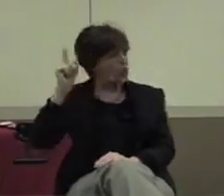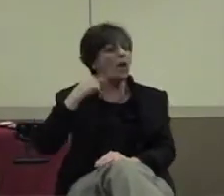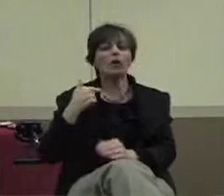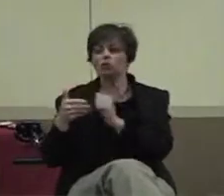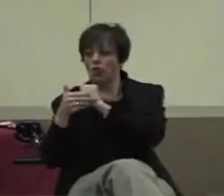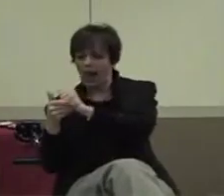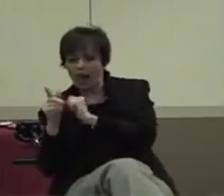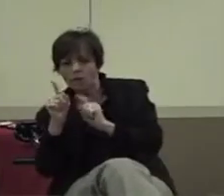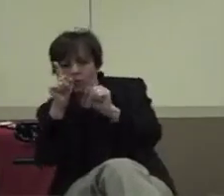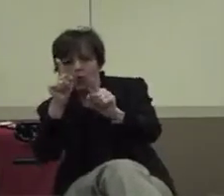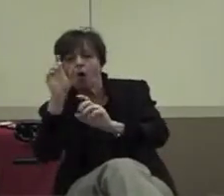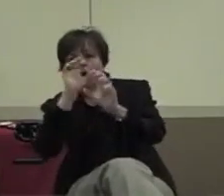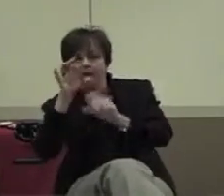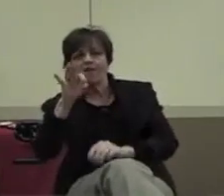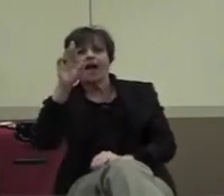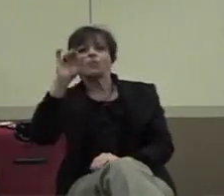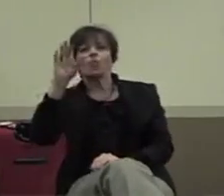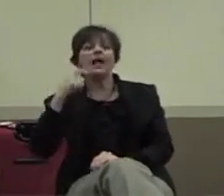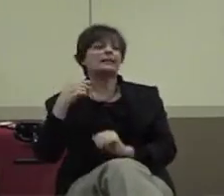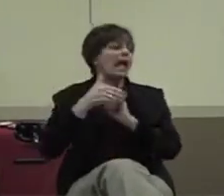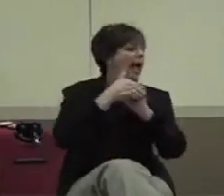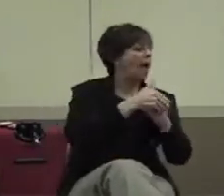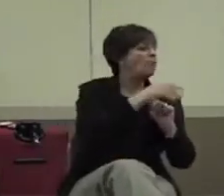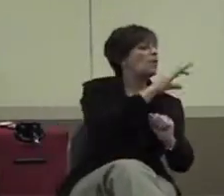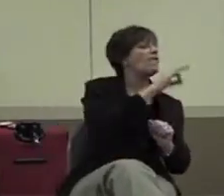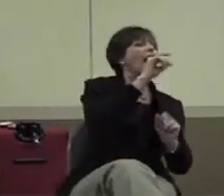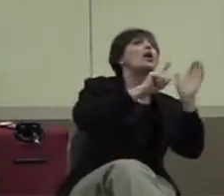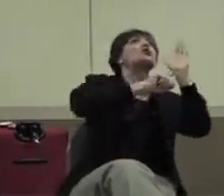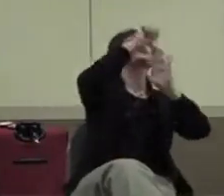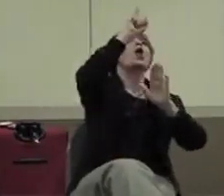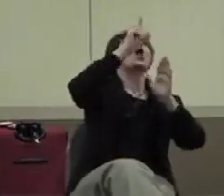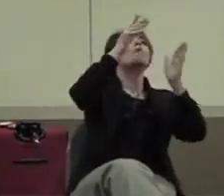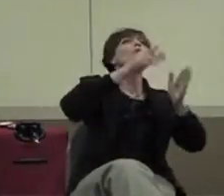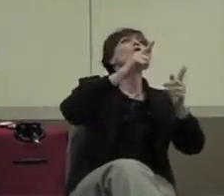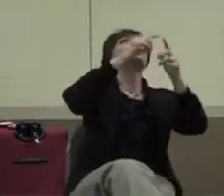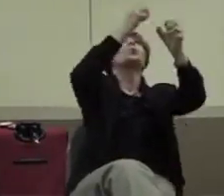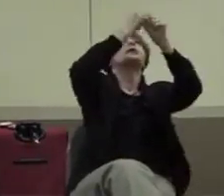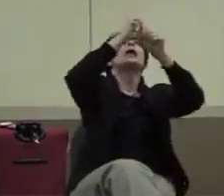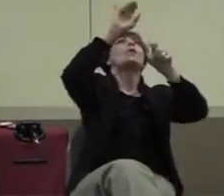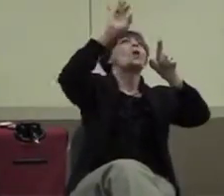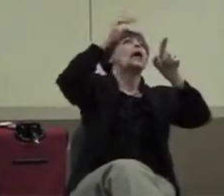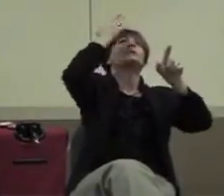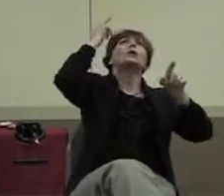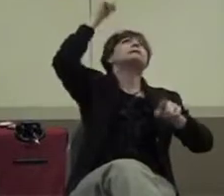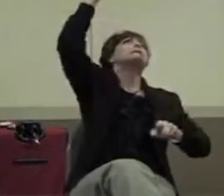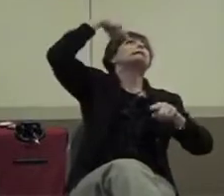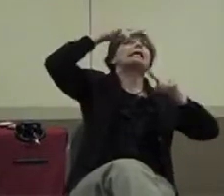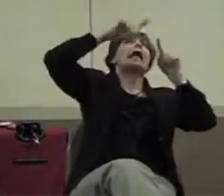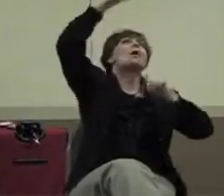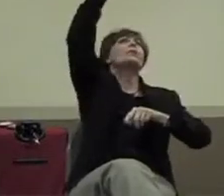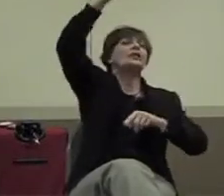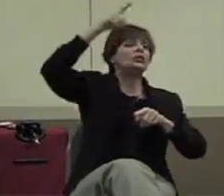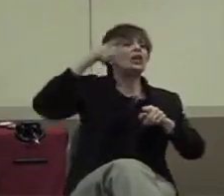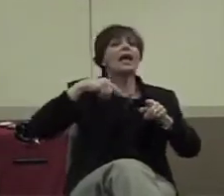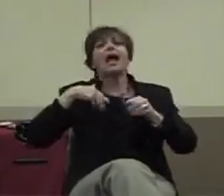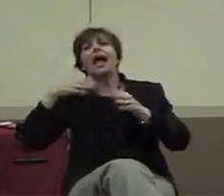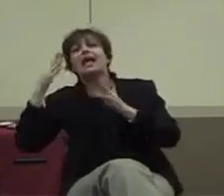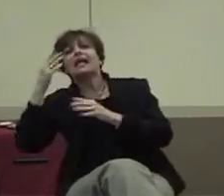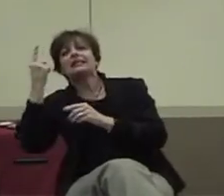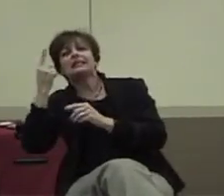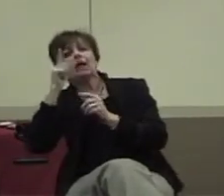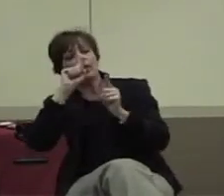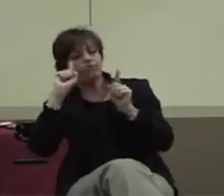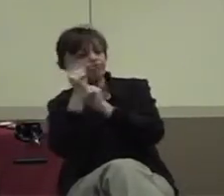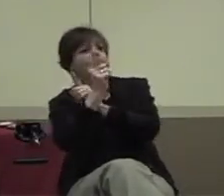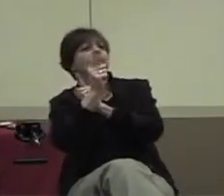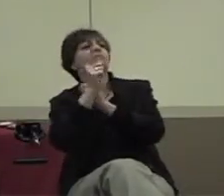rice, and then I helped her find a tall person, get the rice down, because I can't reach it either. And then I let somebody get in front of me in line at the grocery